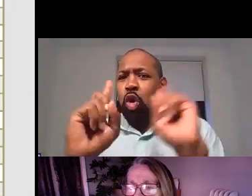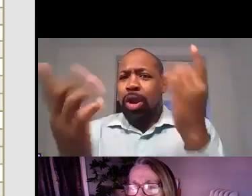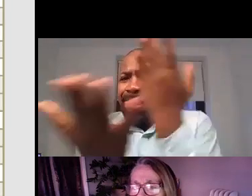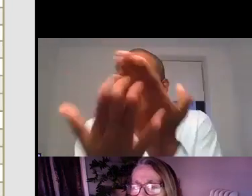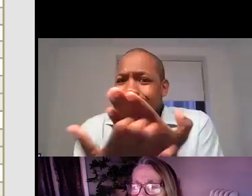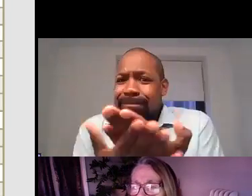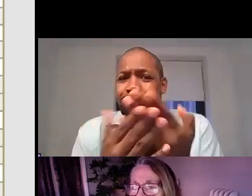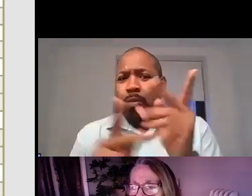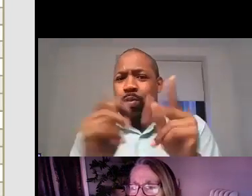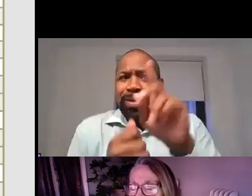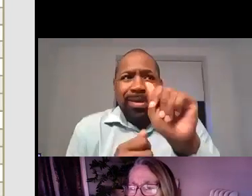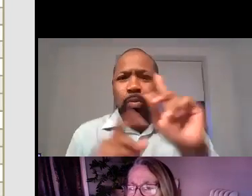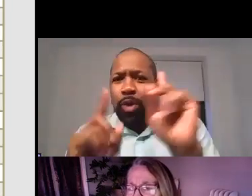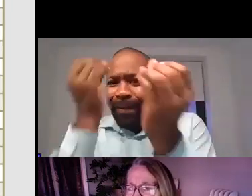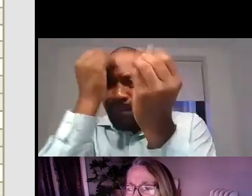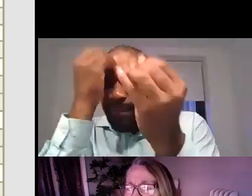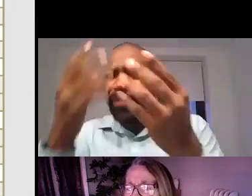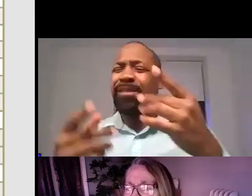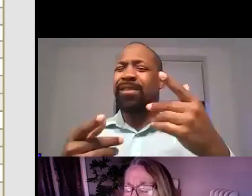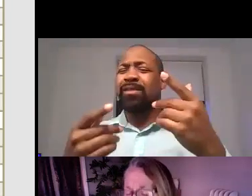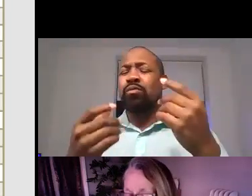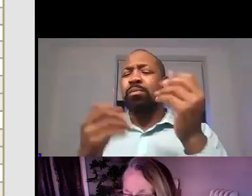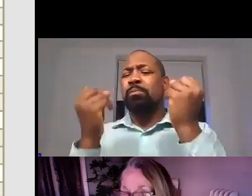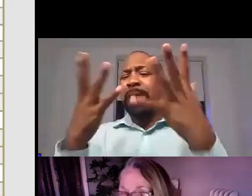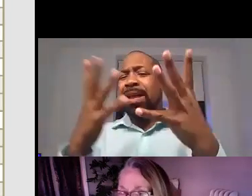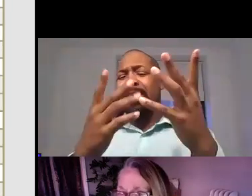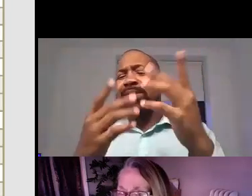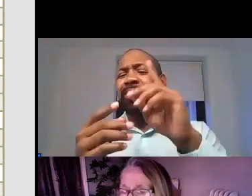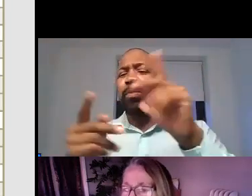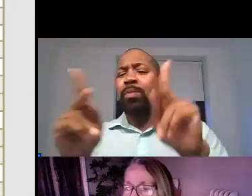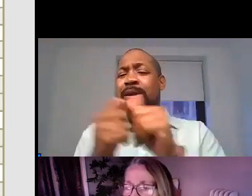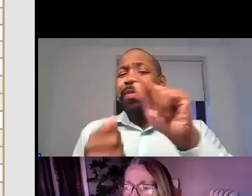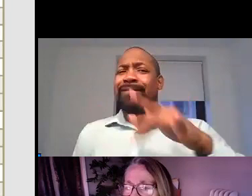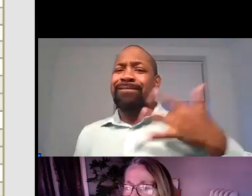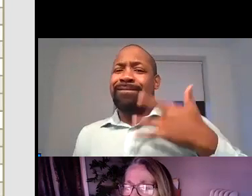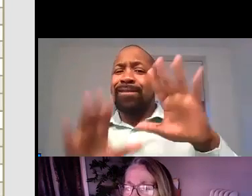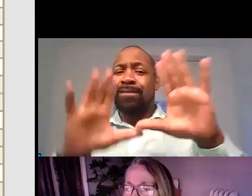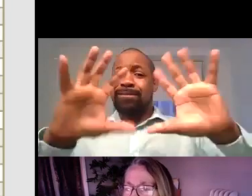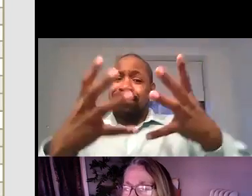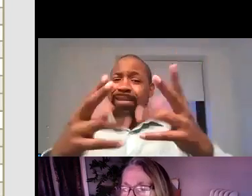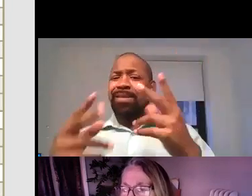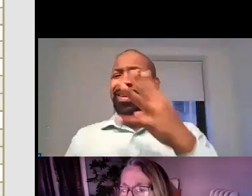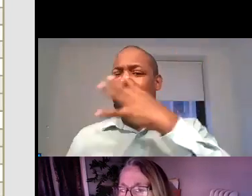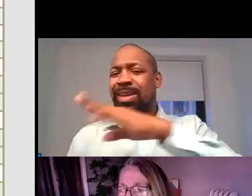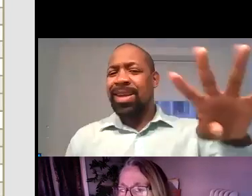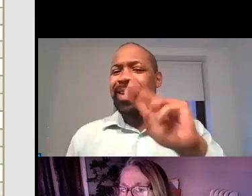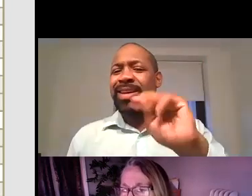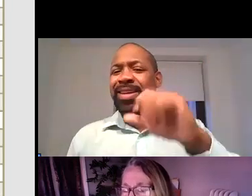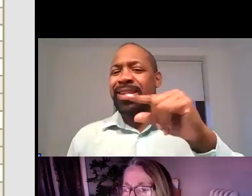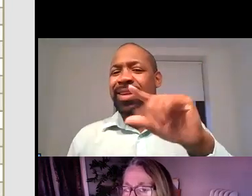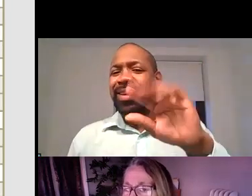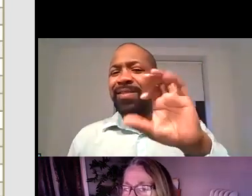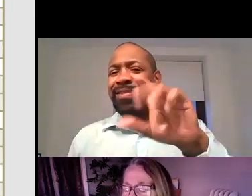hearing complaints from folks with disabilities and they're wanting to know, where is the data? Where is the evidence that people with disabilities